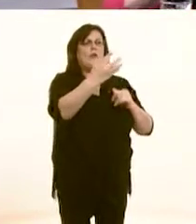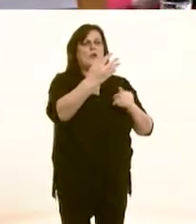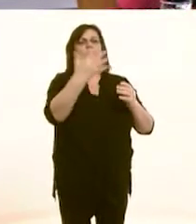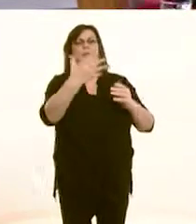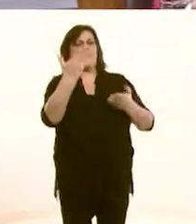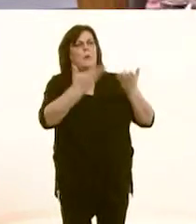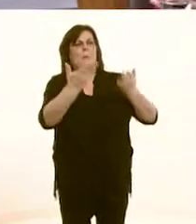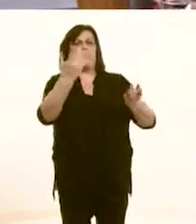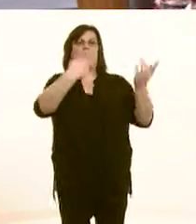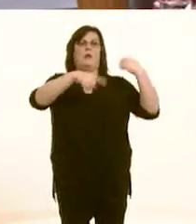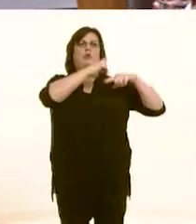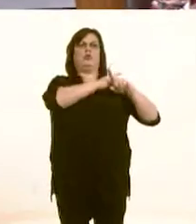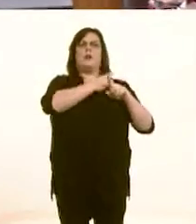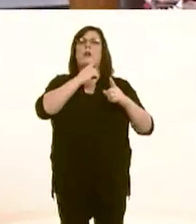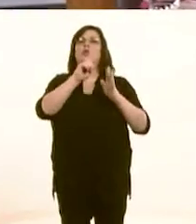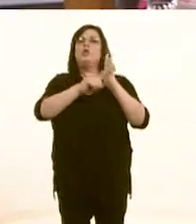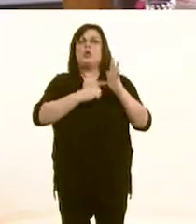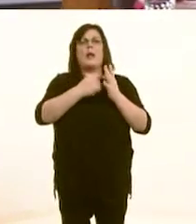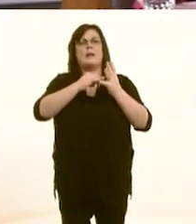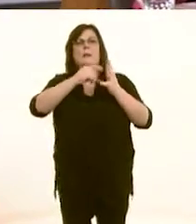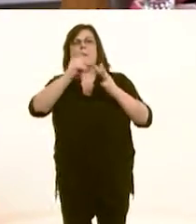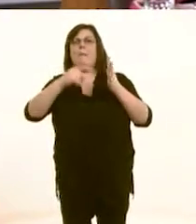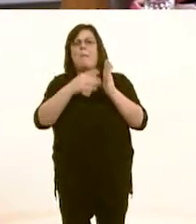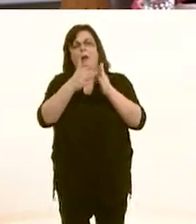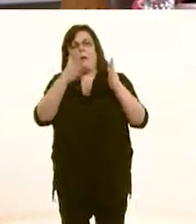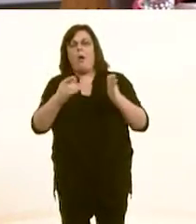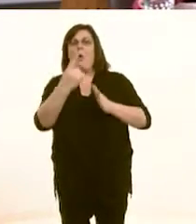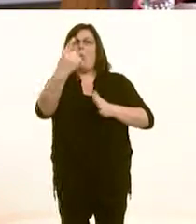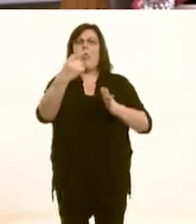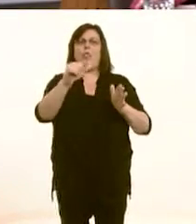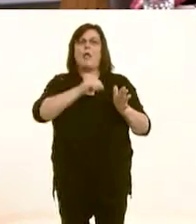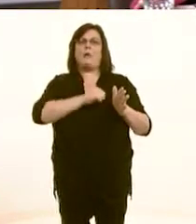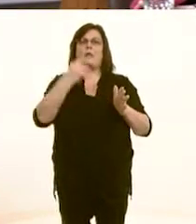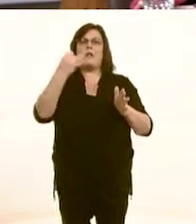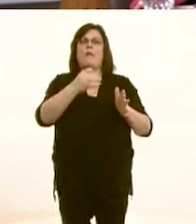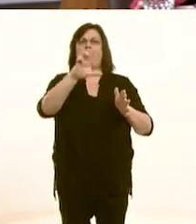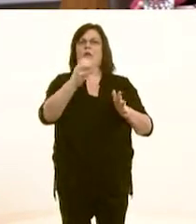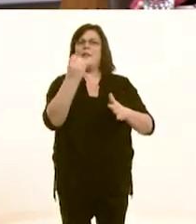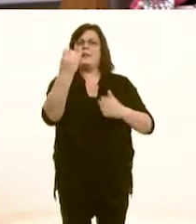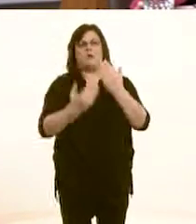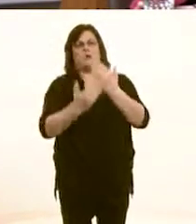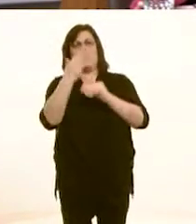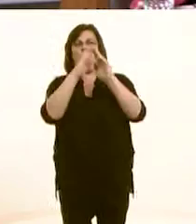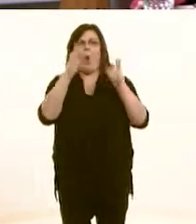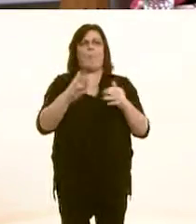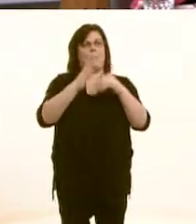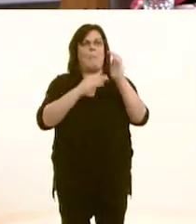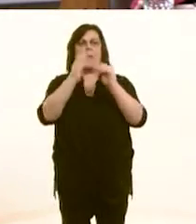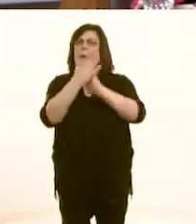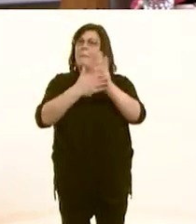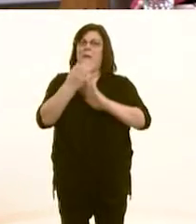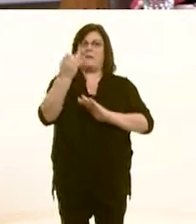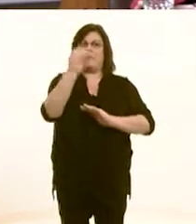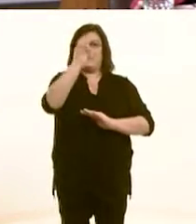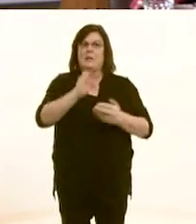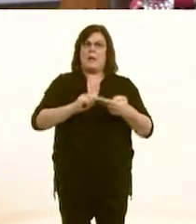year. In addition, between July and September of 2015, a total of 1,736 new homes were completed, which is a 17%